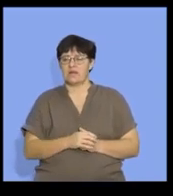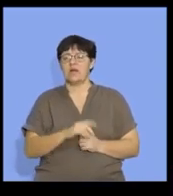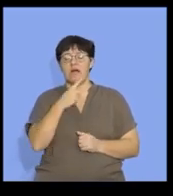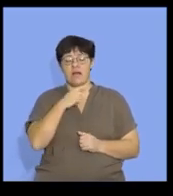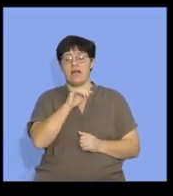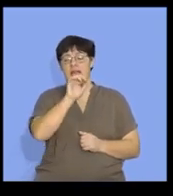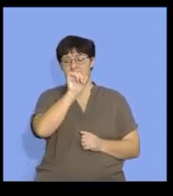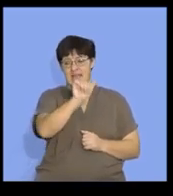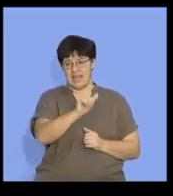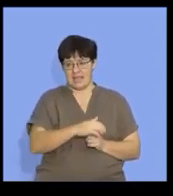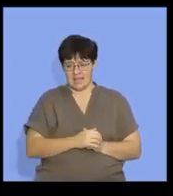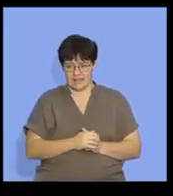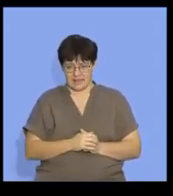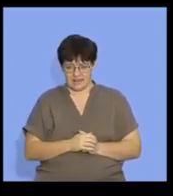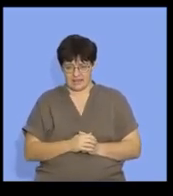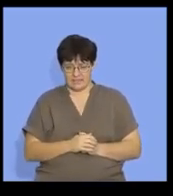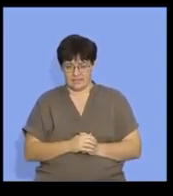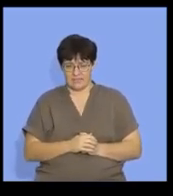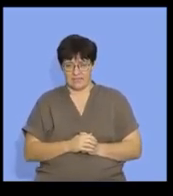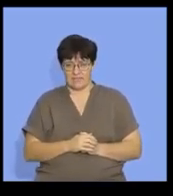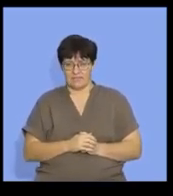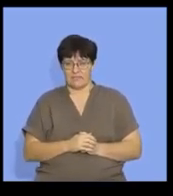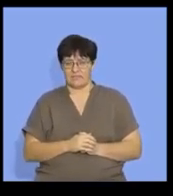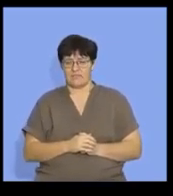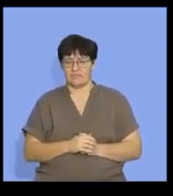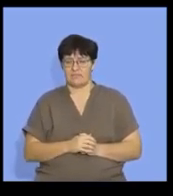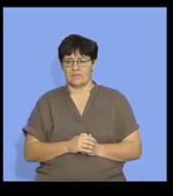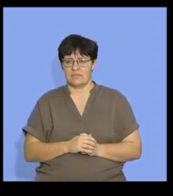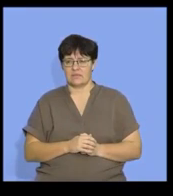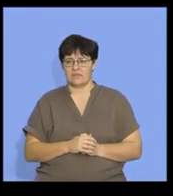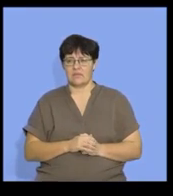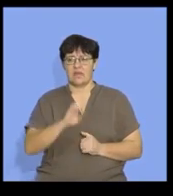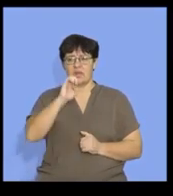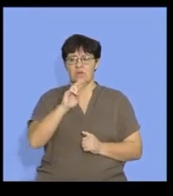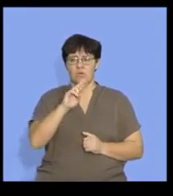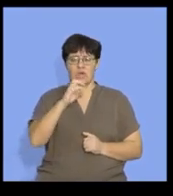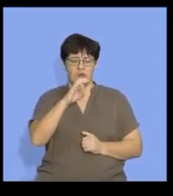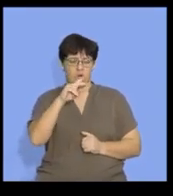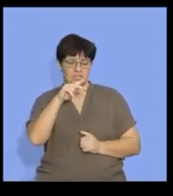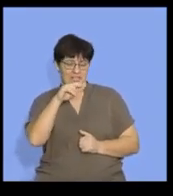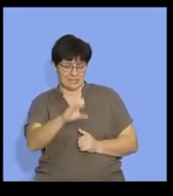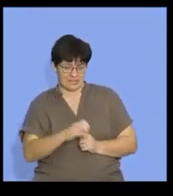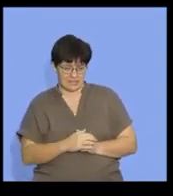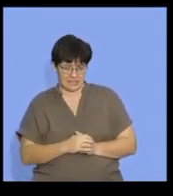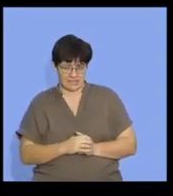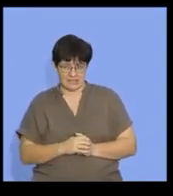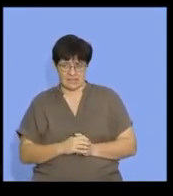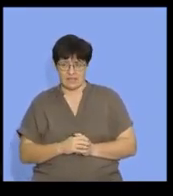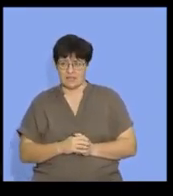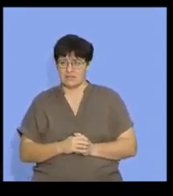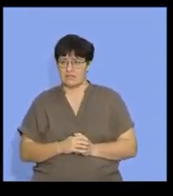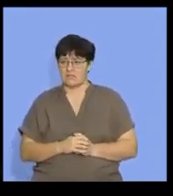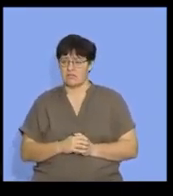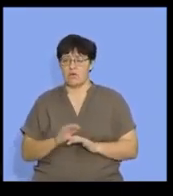asked you for the letter. That would be a nice big A. Is eukaryotic. Now, if we have a look, this